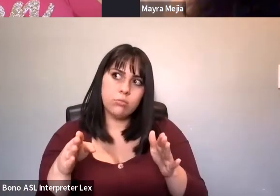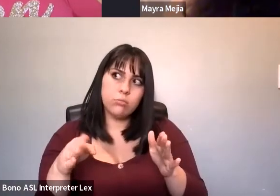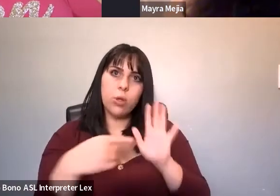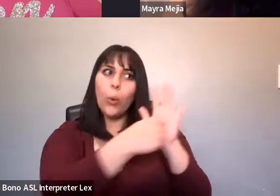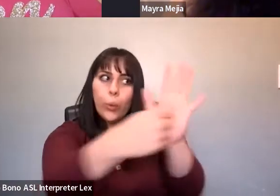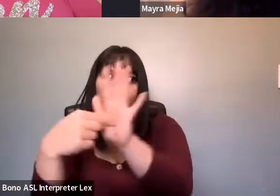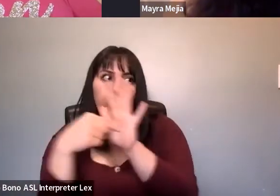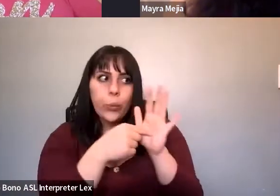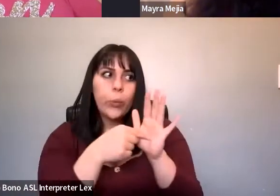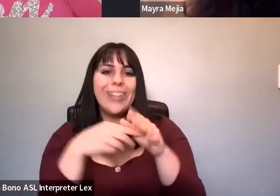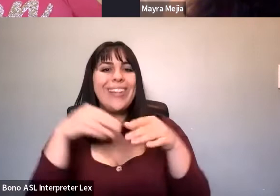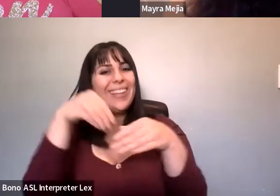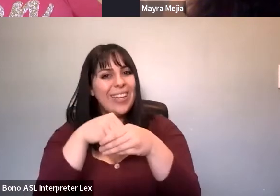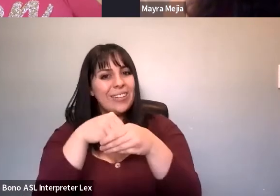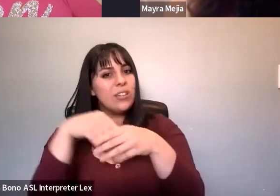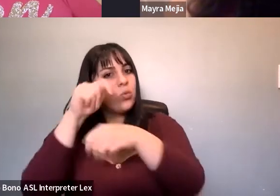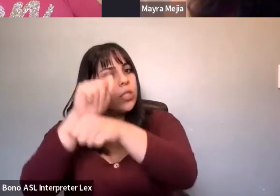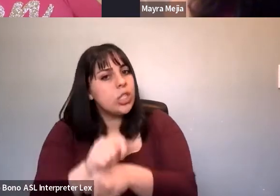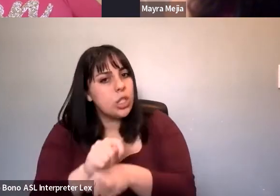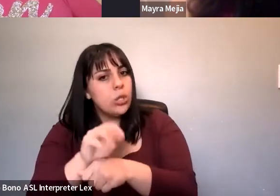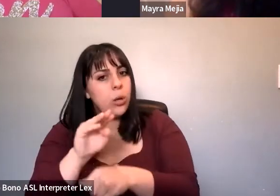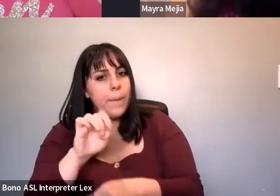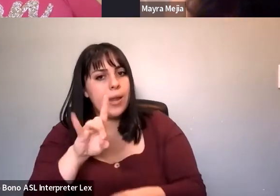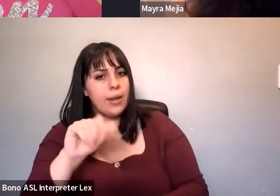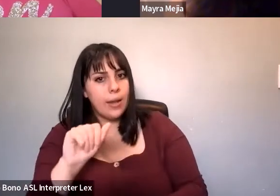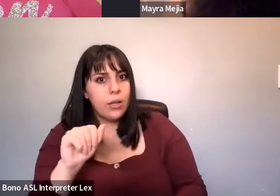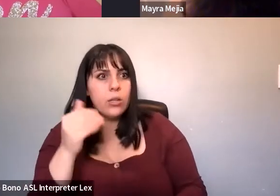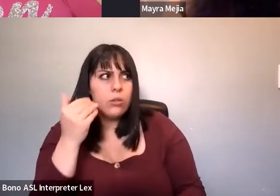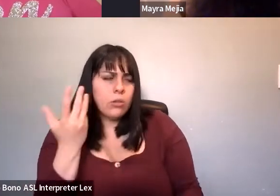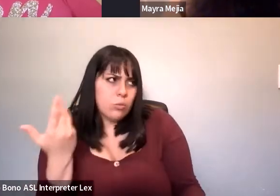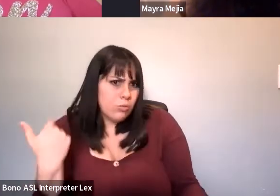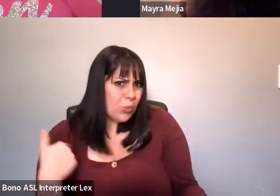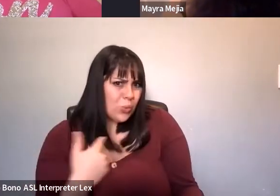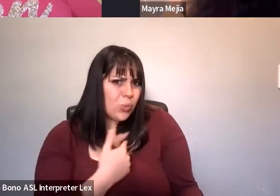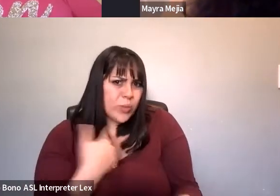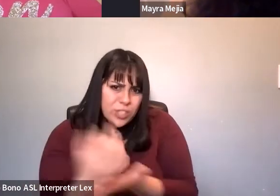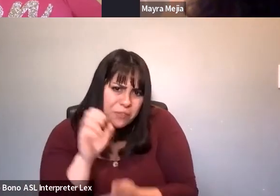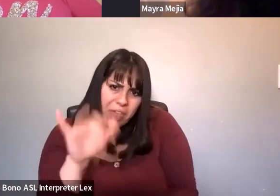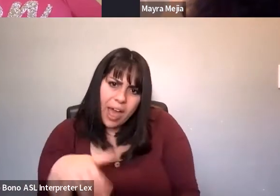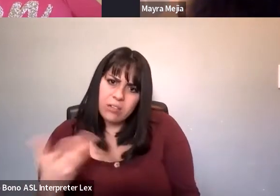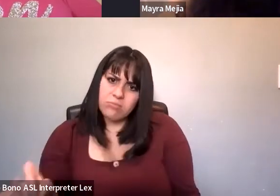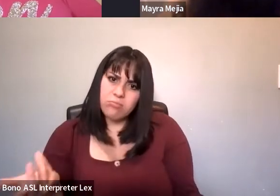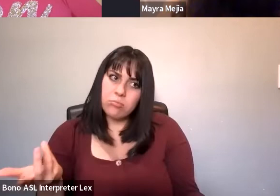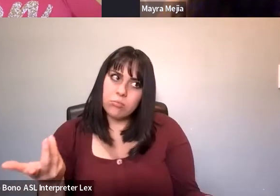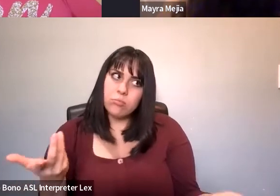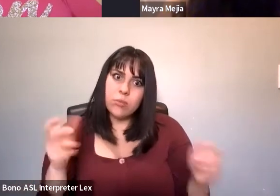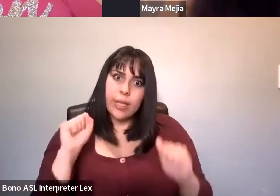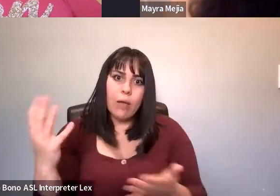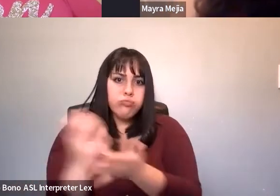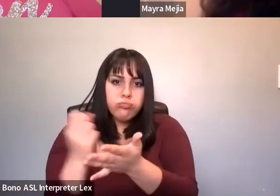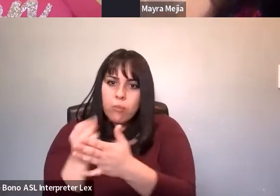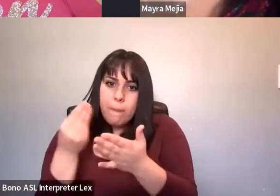traditional media, just because we deserve to be there. There's money to be made